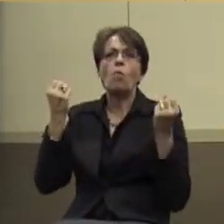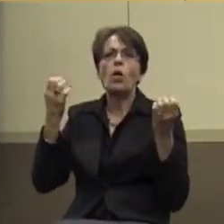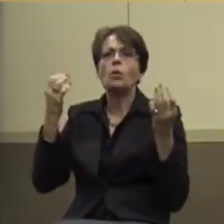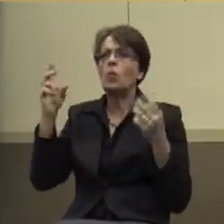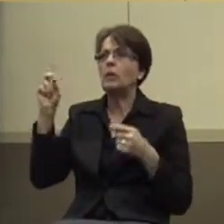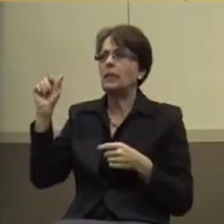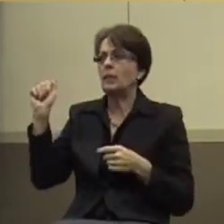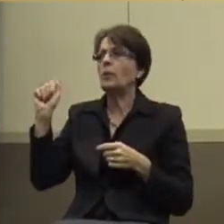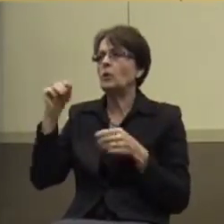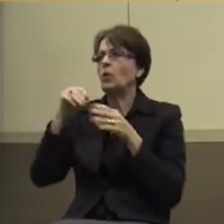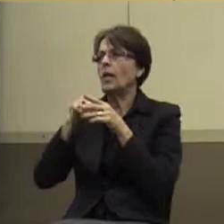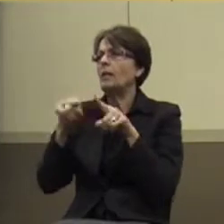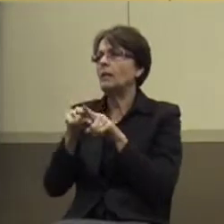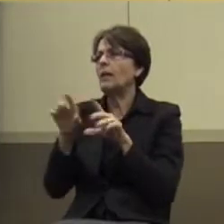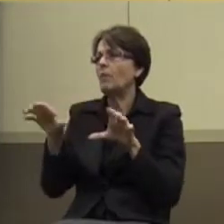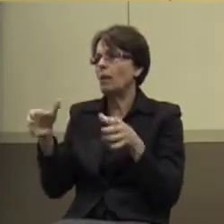class.